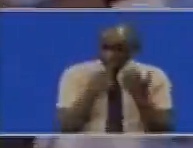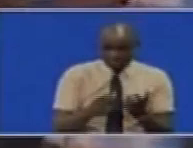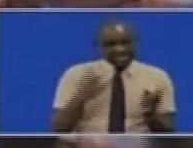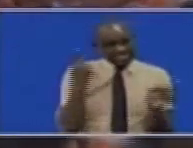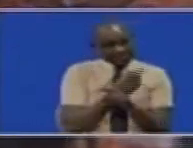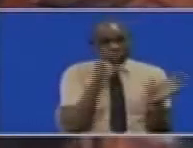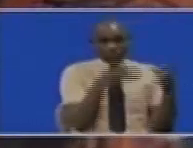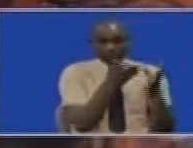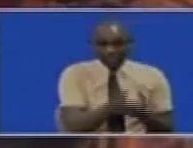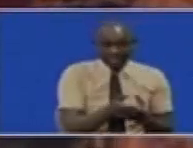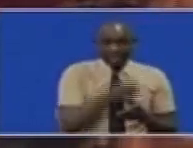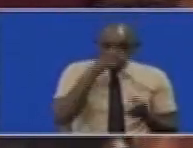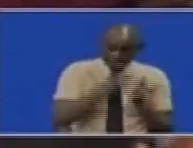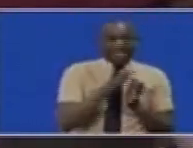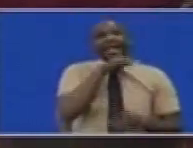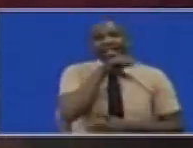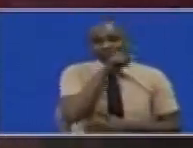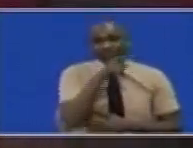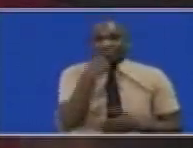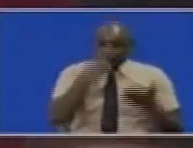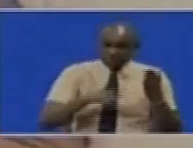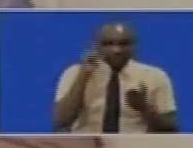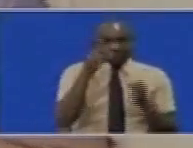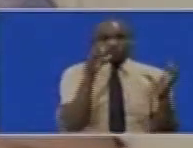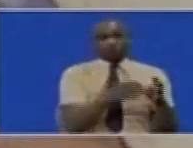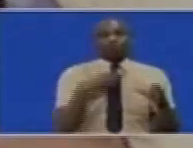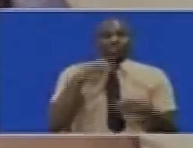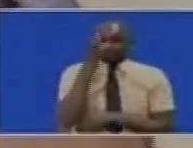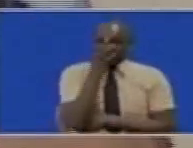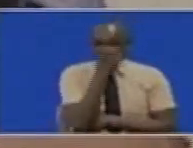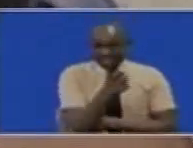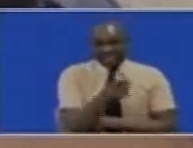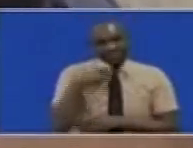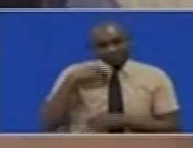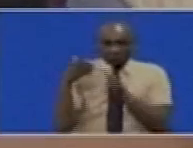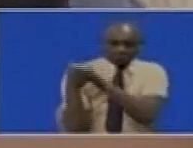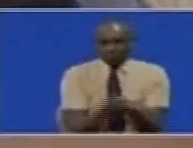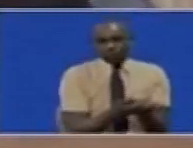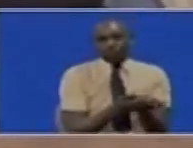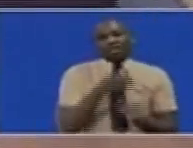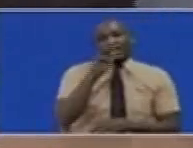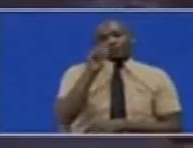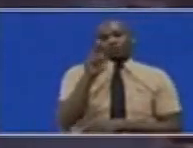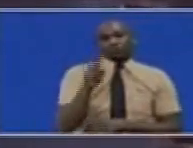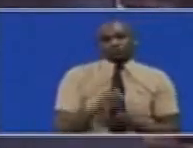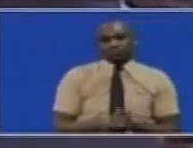the coalition led by Raila Odinga accused a faction led by Mwai Kibaki of shortchanging them over a post-election